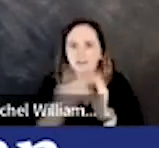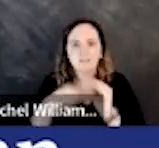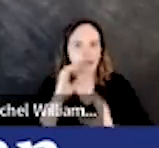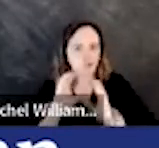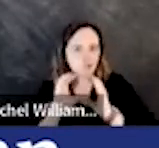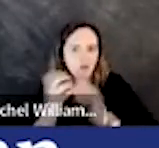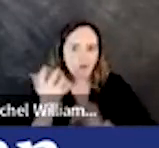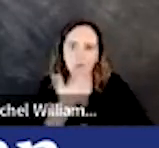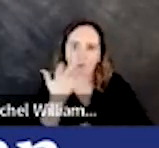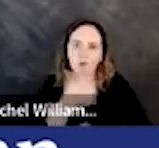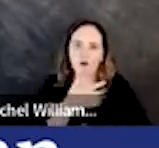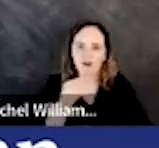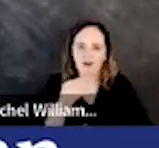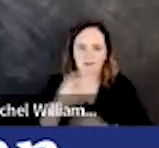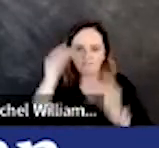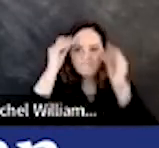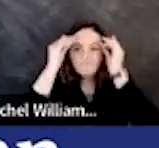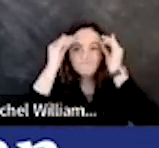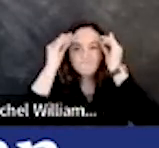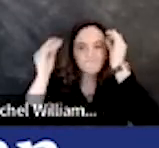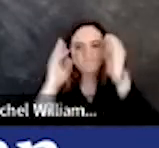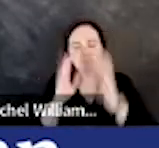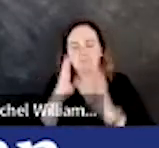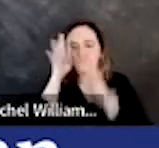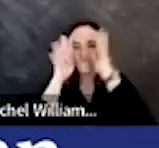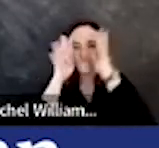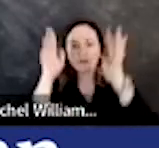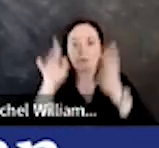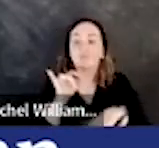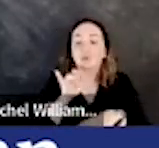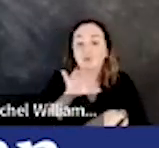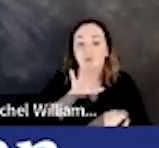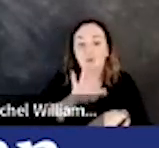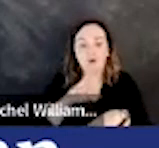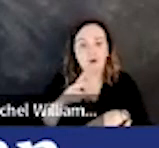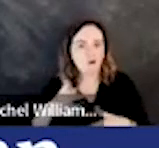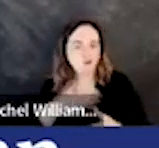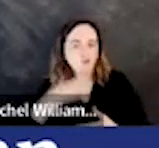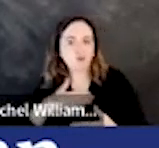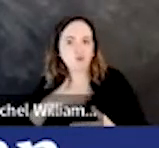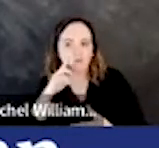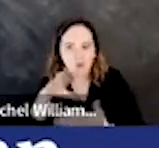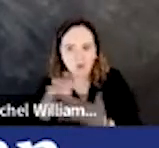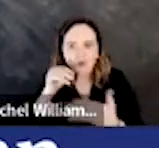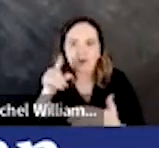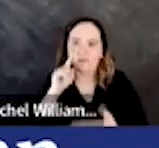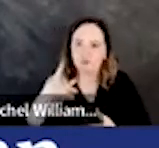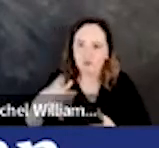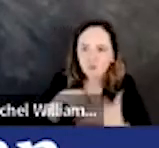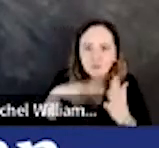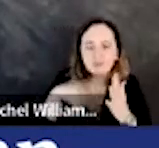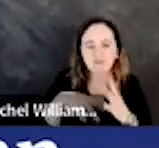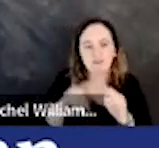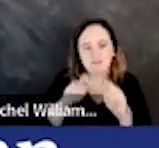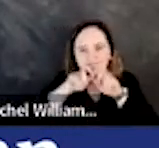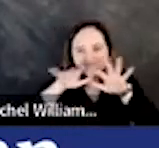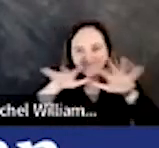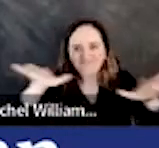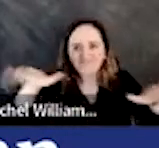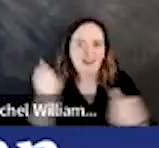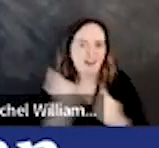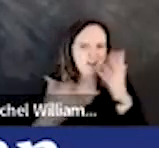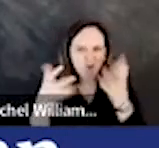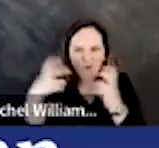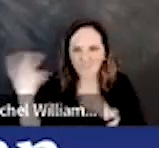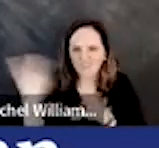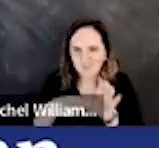communication, and innovative in her thinking. Her joy for learning and for reading and exploring narratives is contagious. I would personally